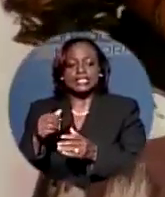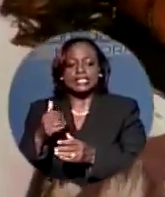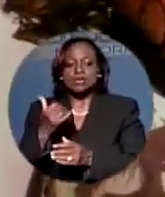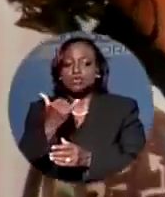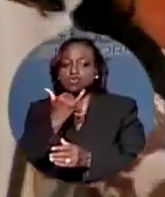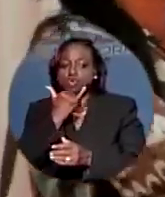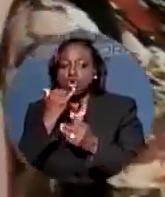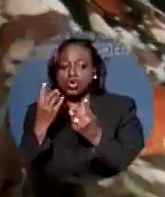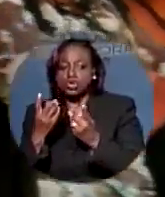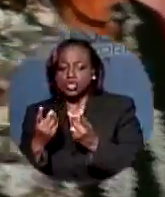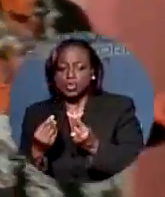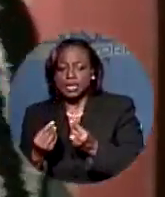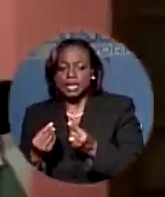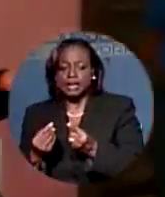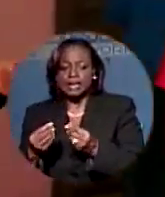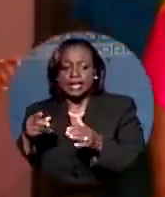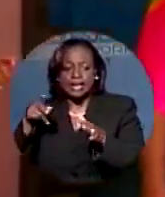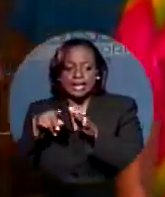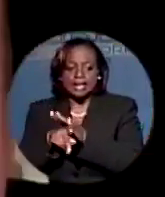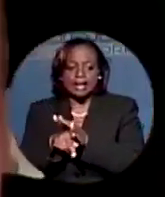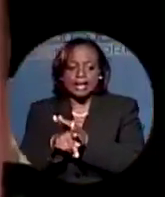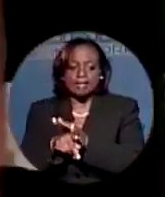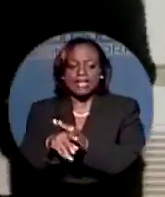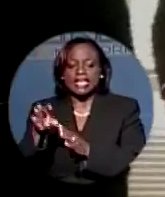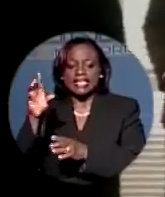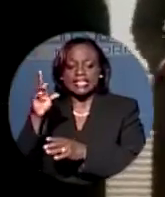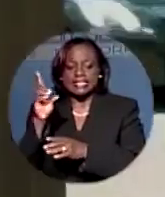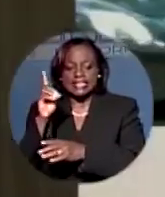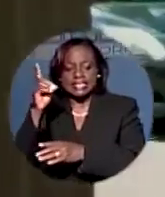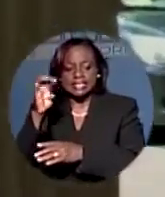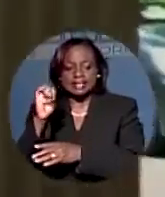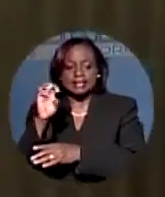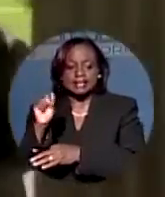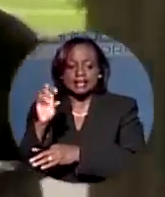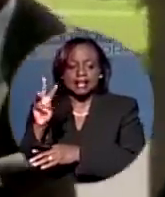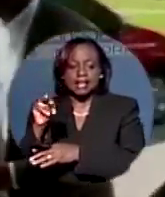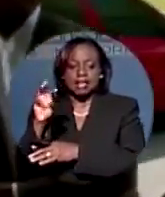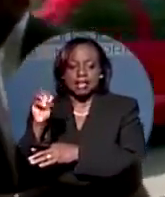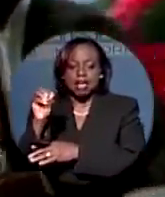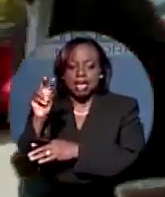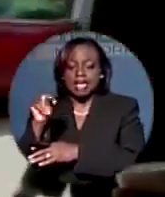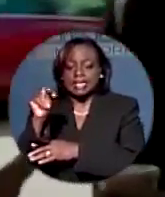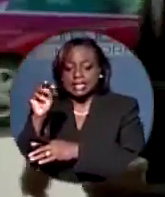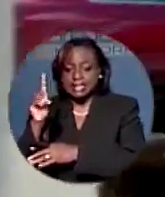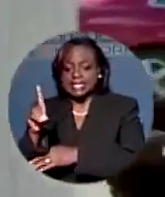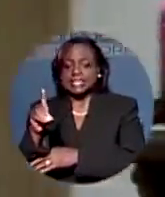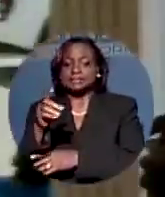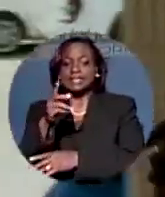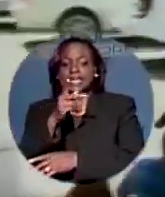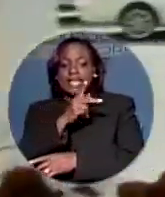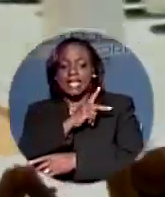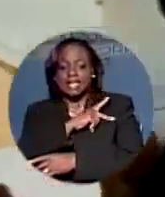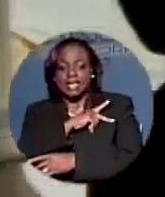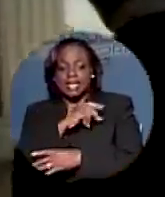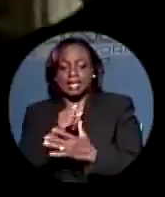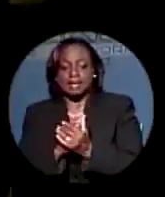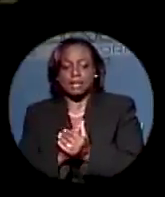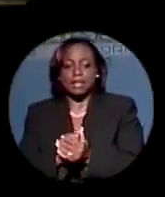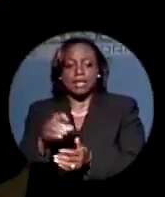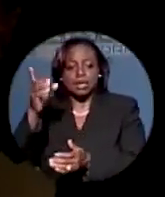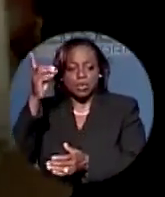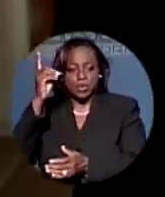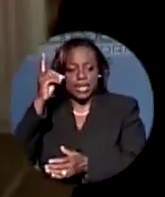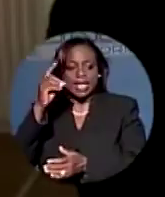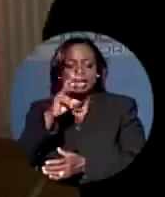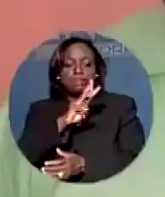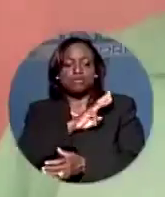manslaughter death of Desmond Key. Following the conviction, Gardner's attorney Wayne Monroe filed a constitutional motion claiming his rights